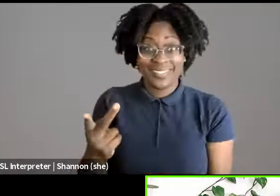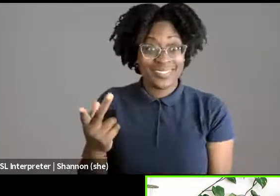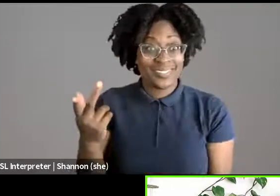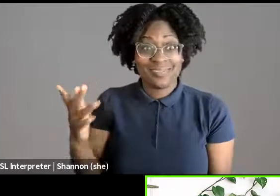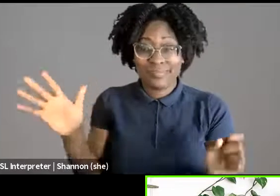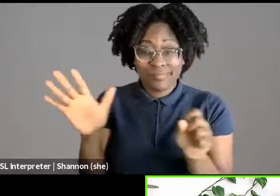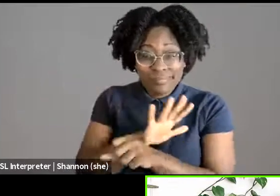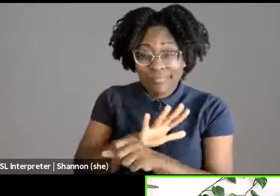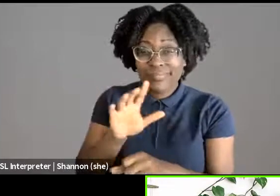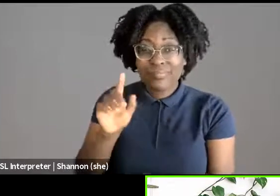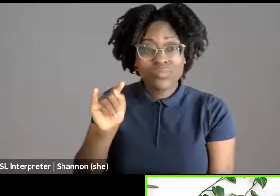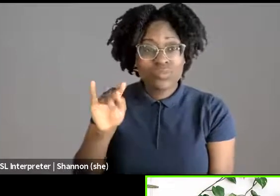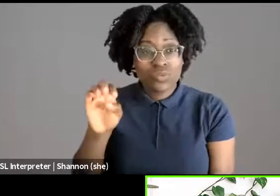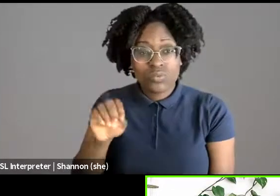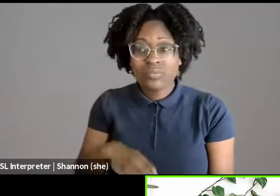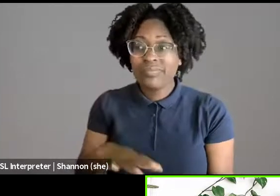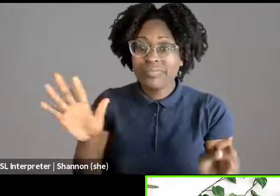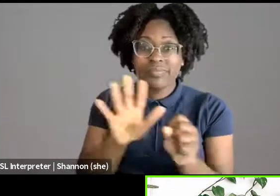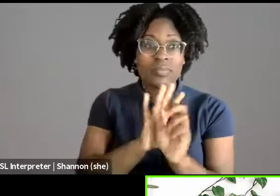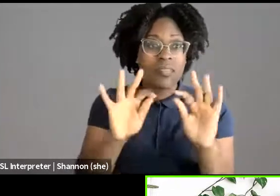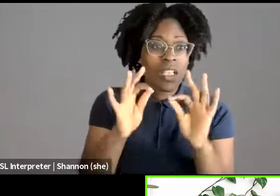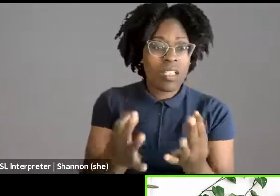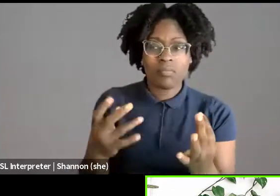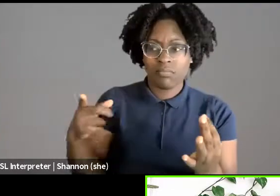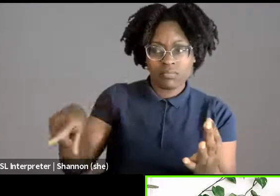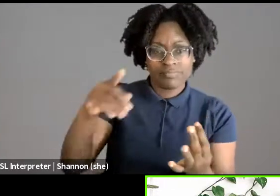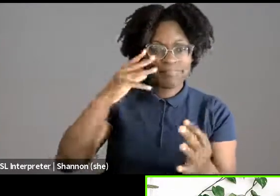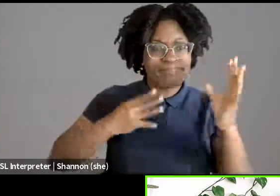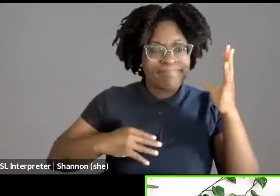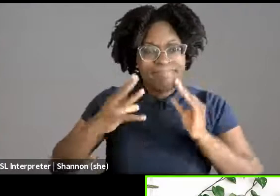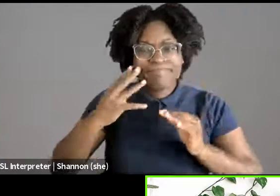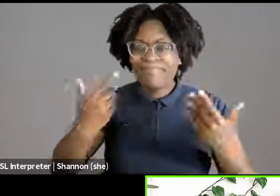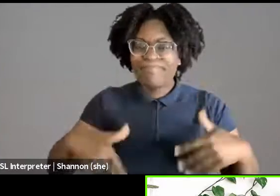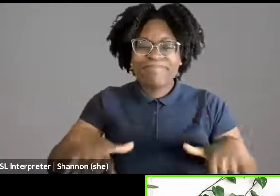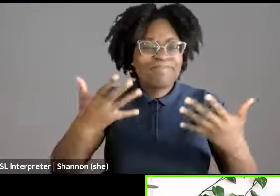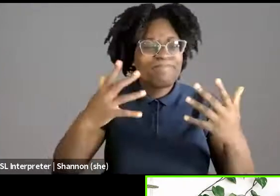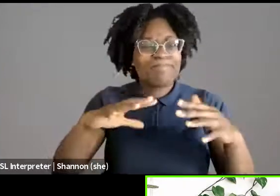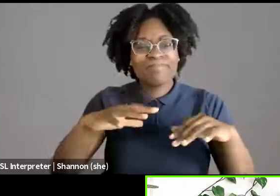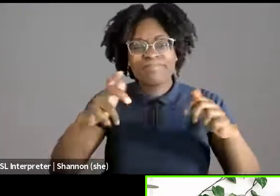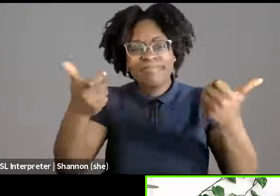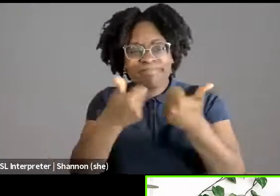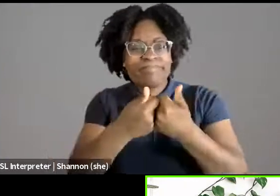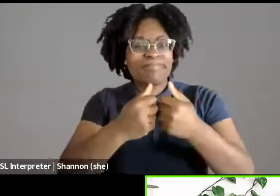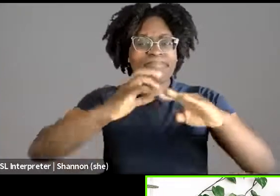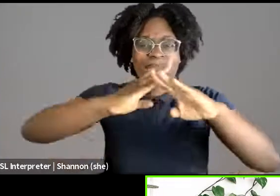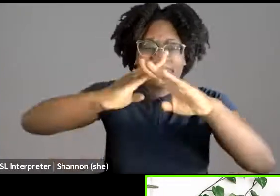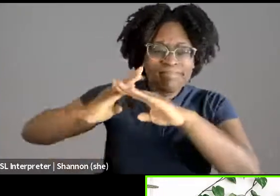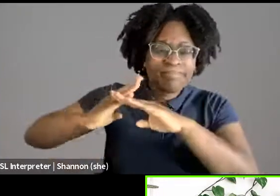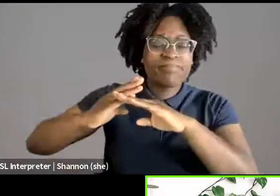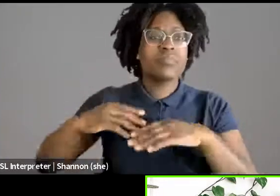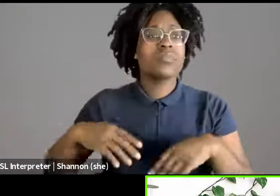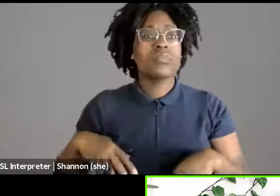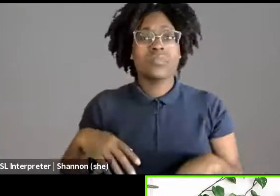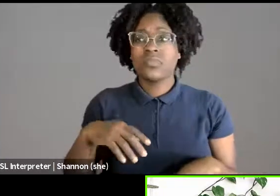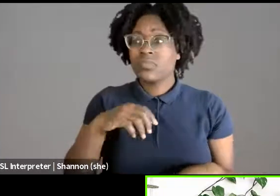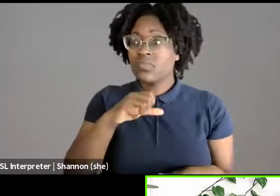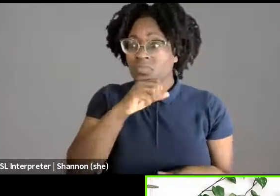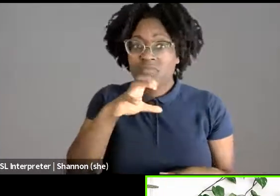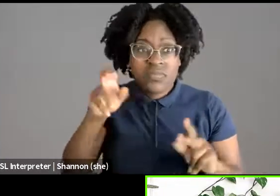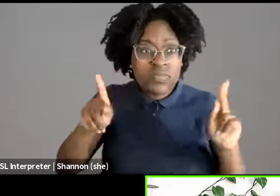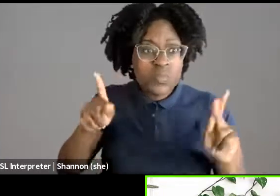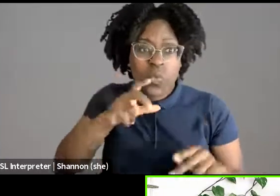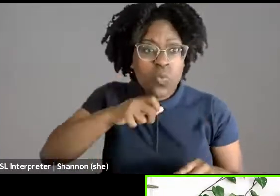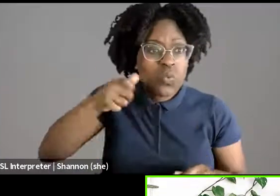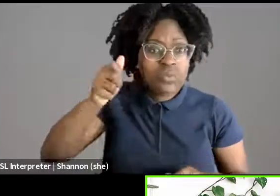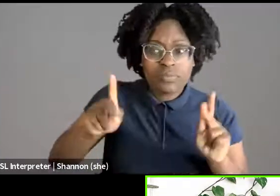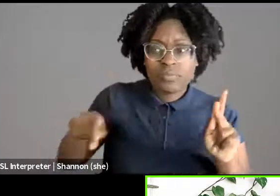COVID, culture bearers, language bearers, elders have passed away in huge numbers already, and we're